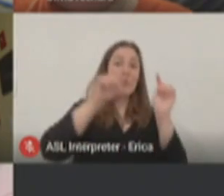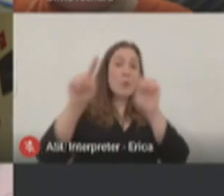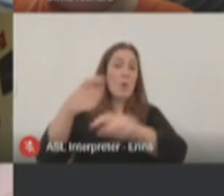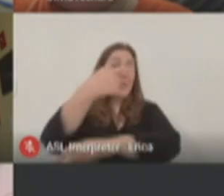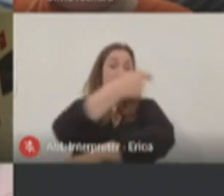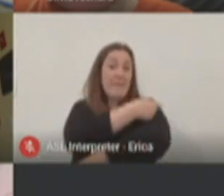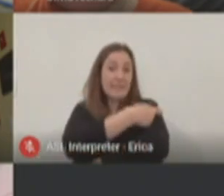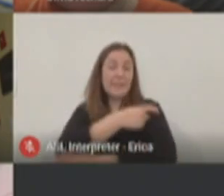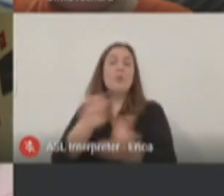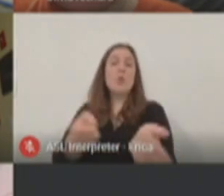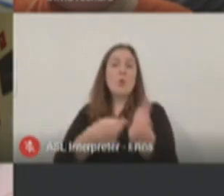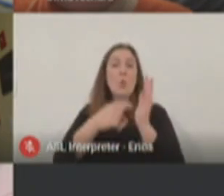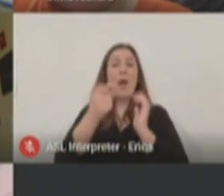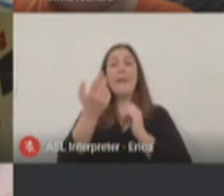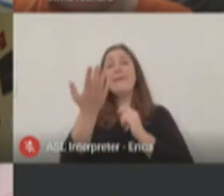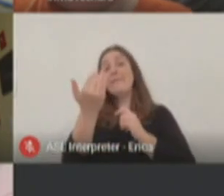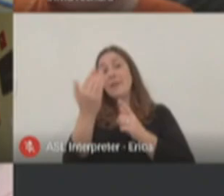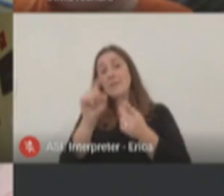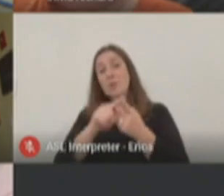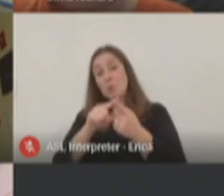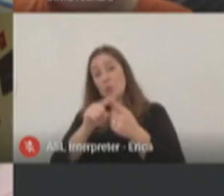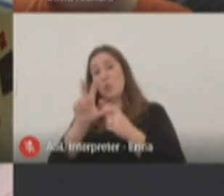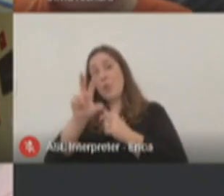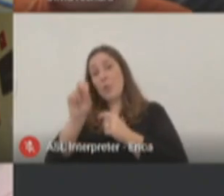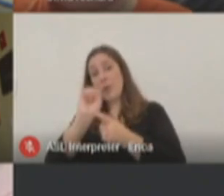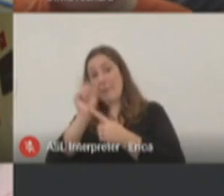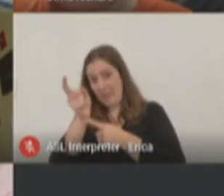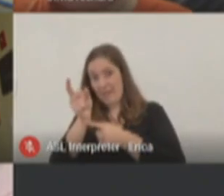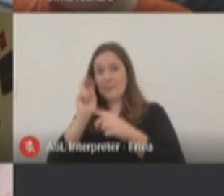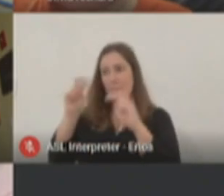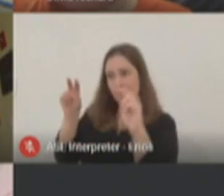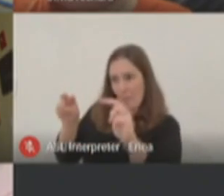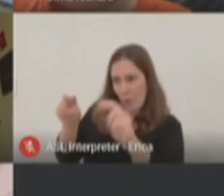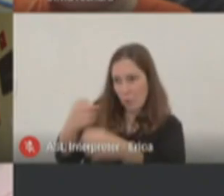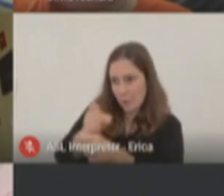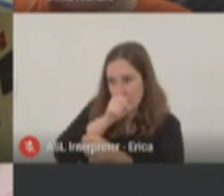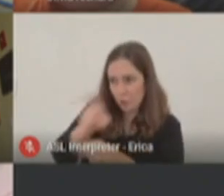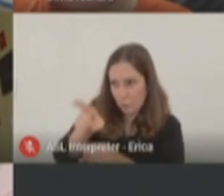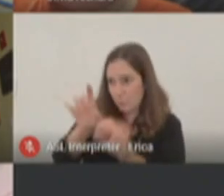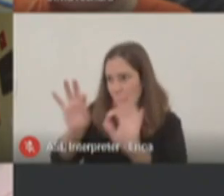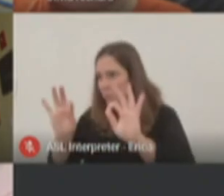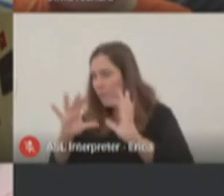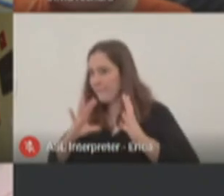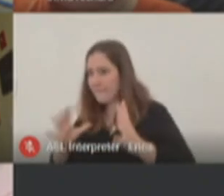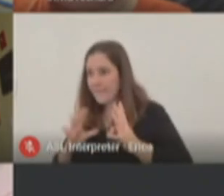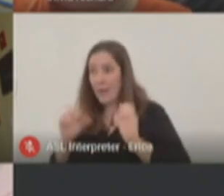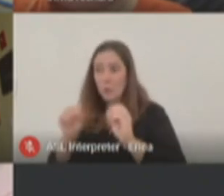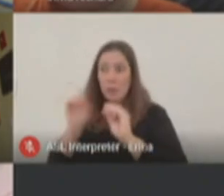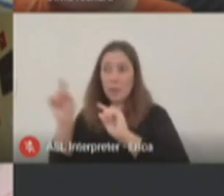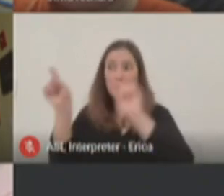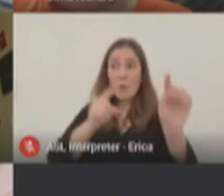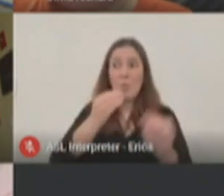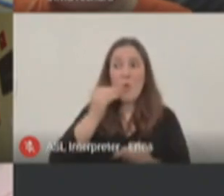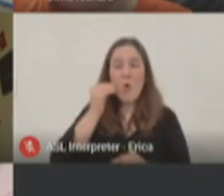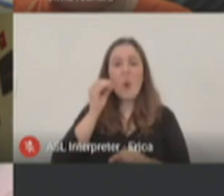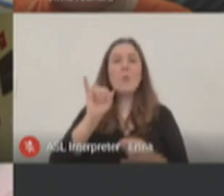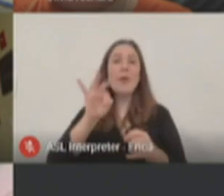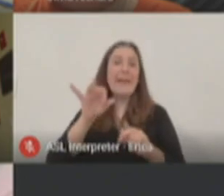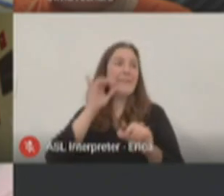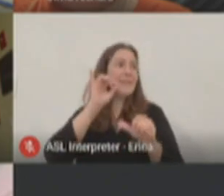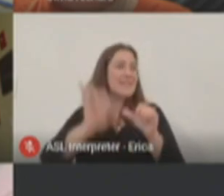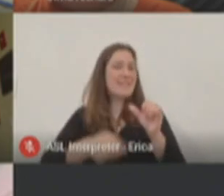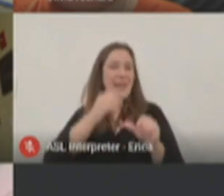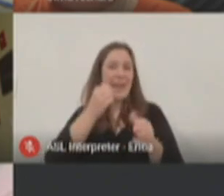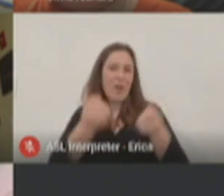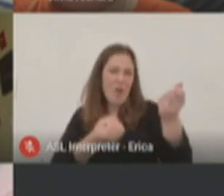monitored for 15 to 30 minutes afterwards. So sometimes the drive up or in the car is a challenge. But that's an